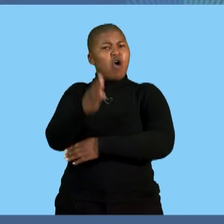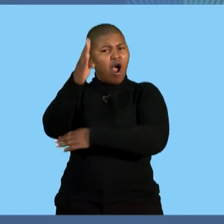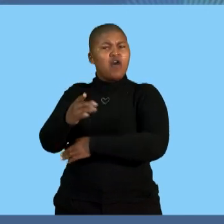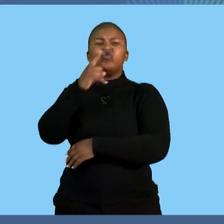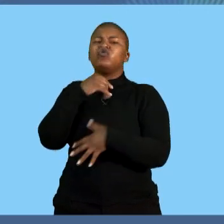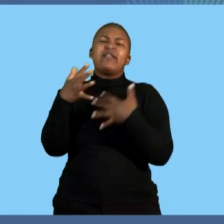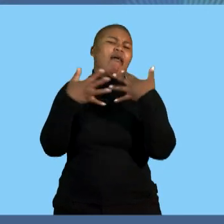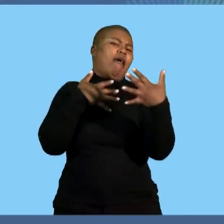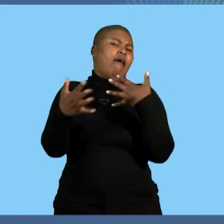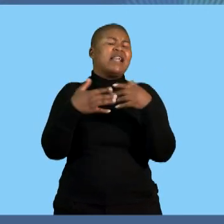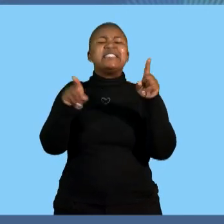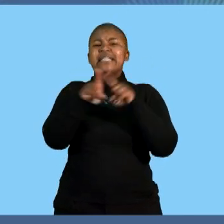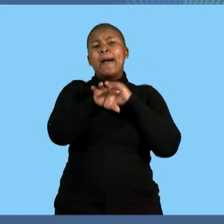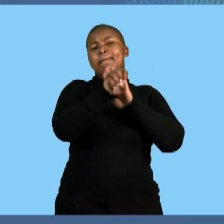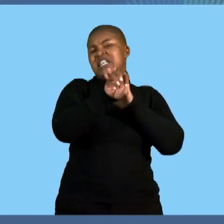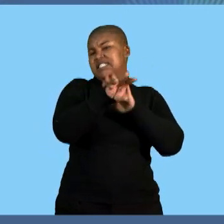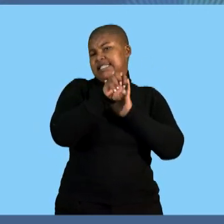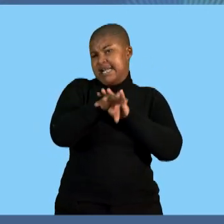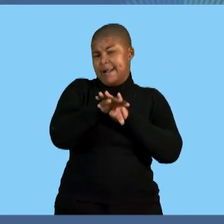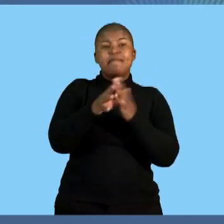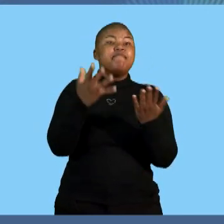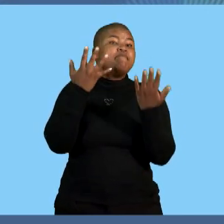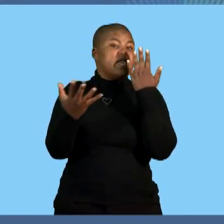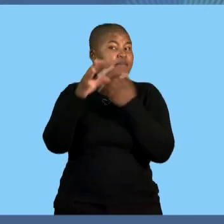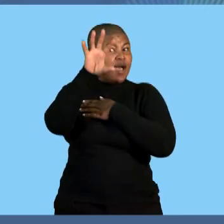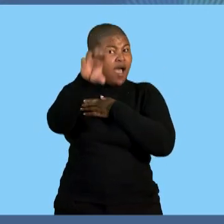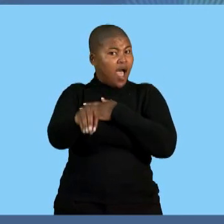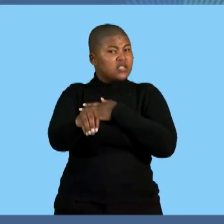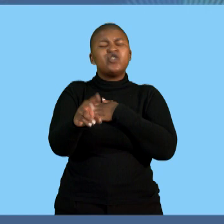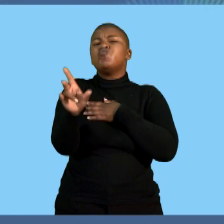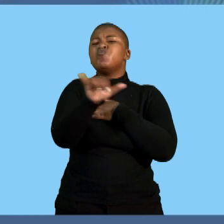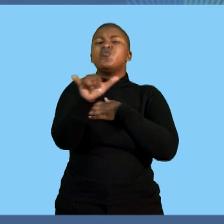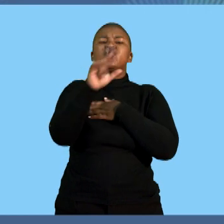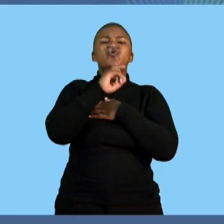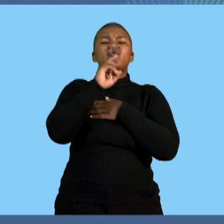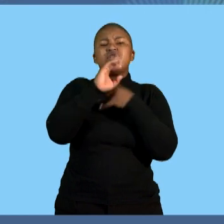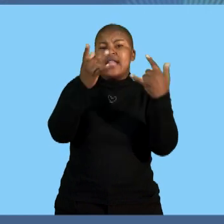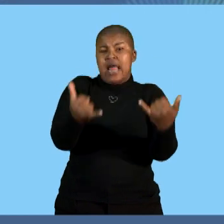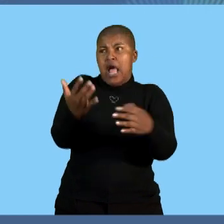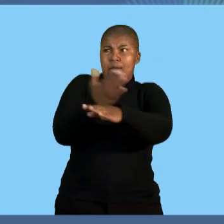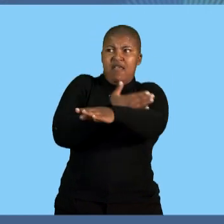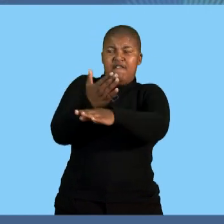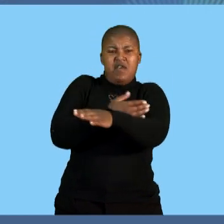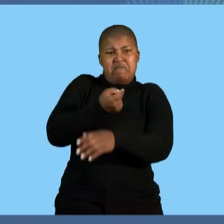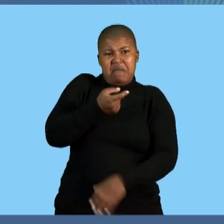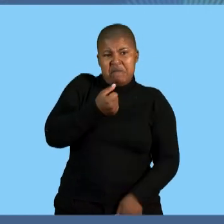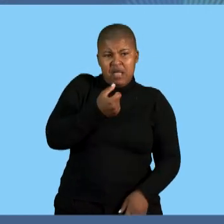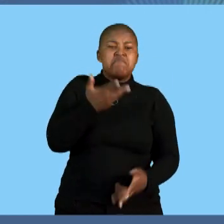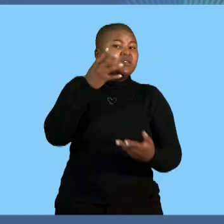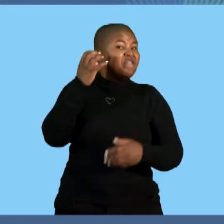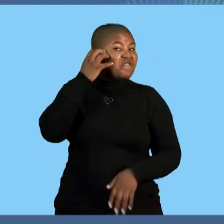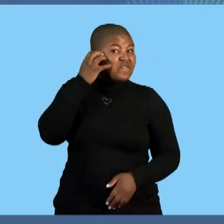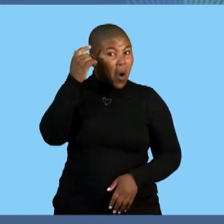media? Say, for instance, we asked learners, what media are you using more than before? And we gave